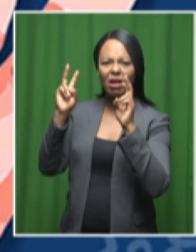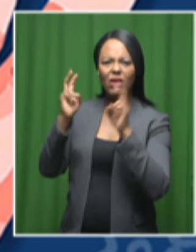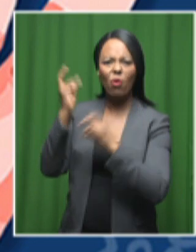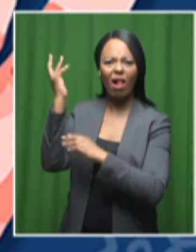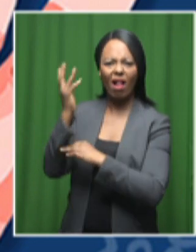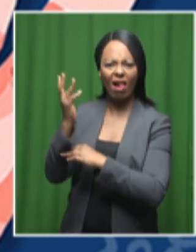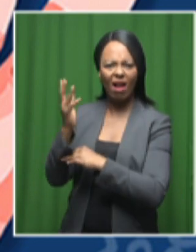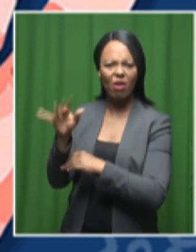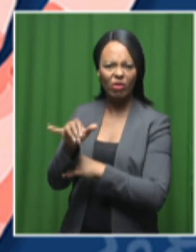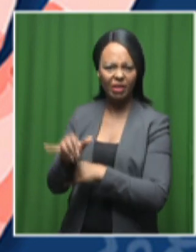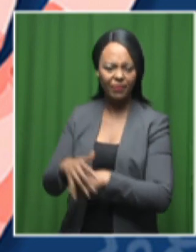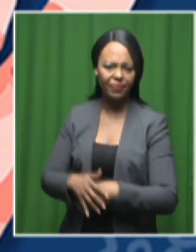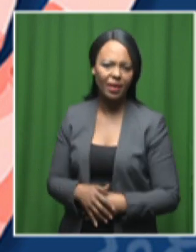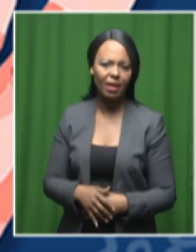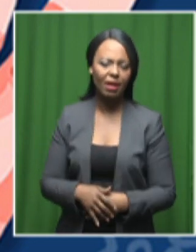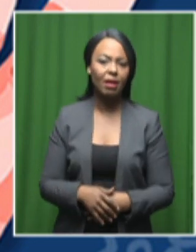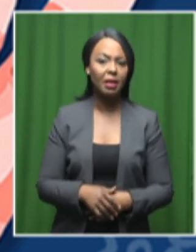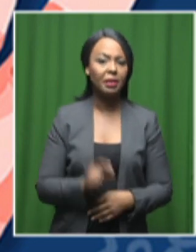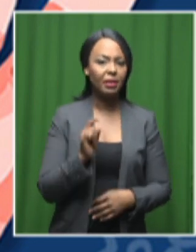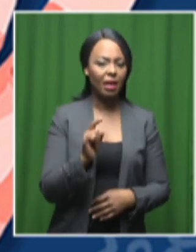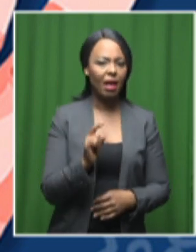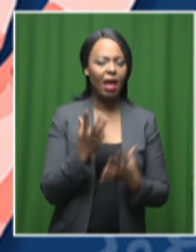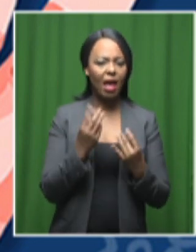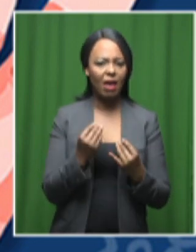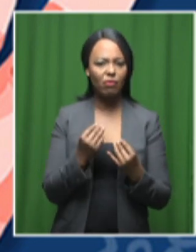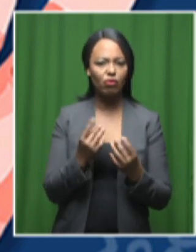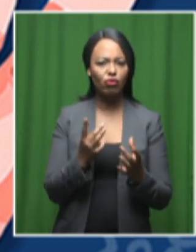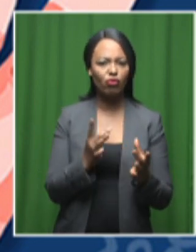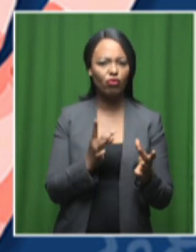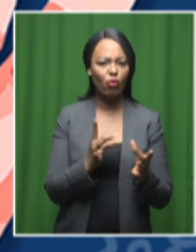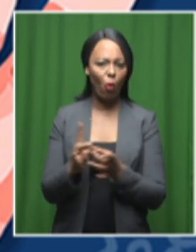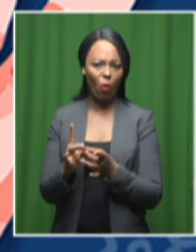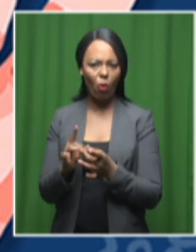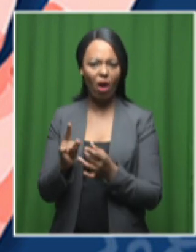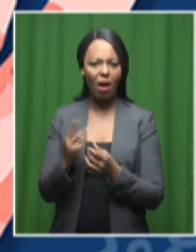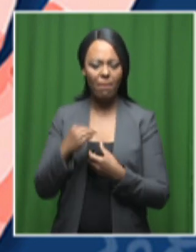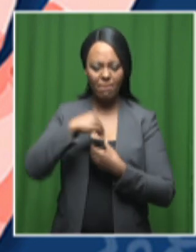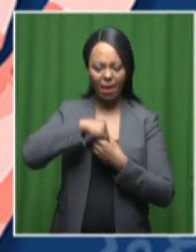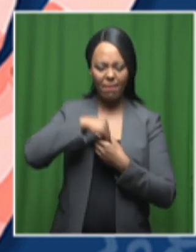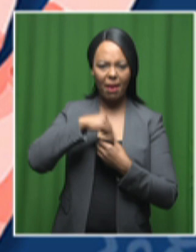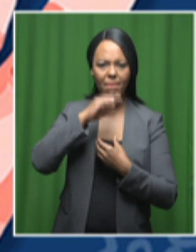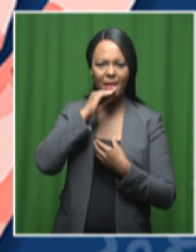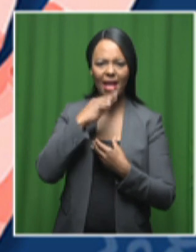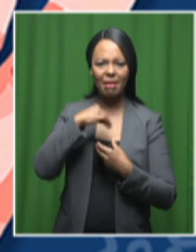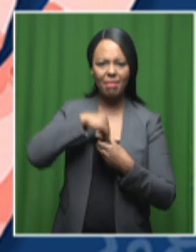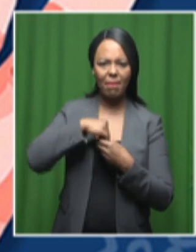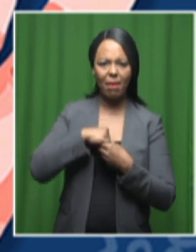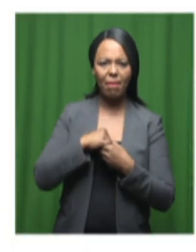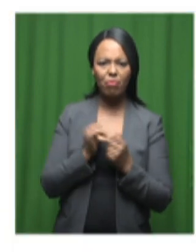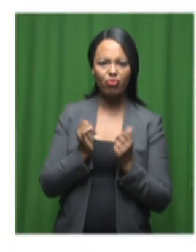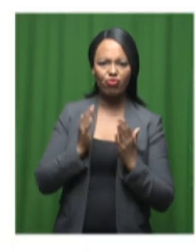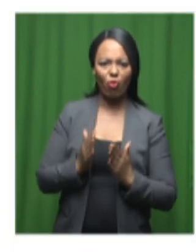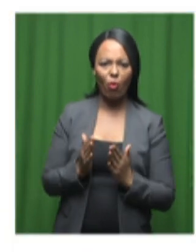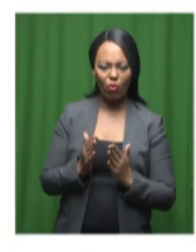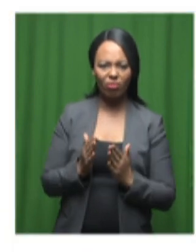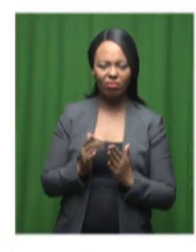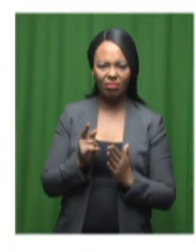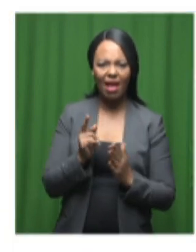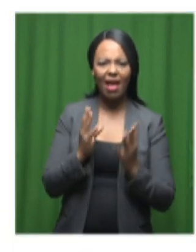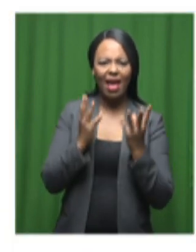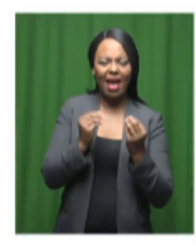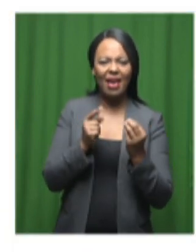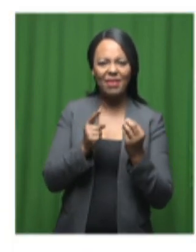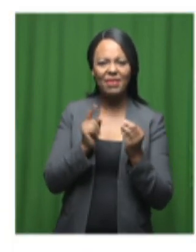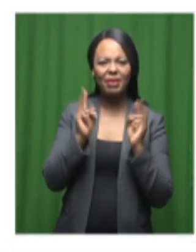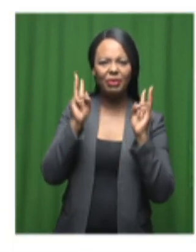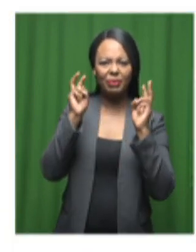Well, there's certainly a strong genetic component. So these individuals are genetically predisposed to developing atopic conditions